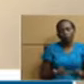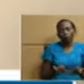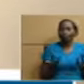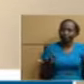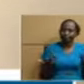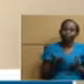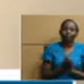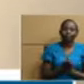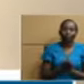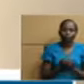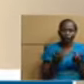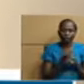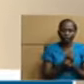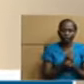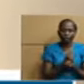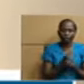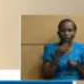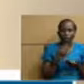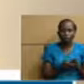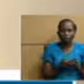you safe deliberations. Thank you.